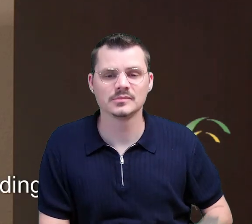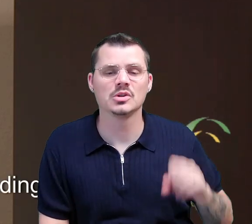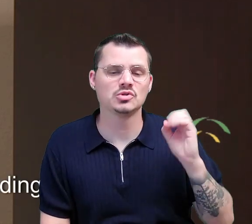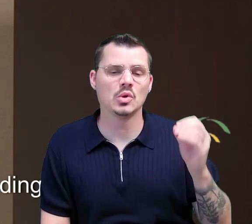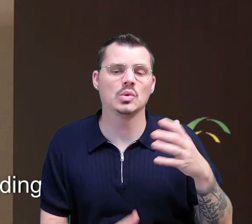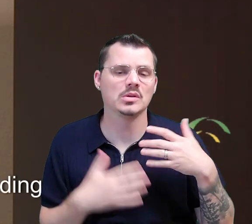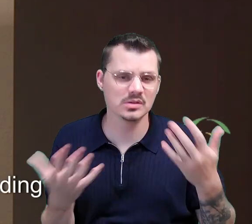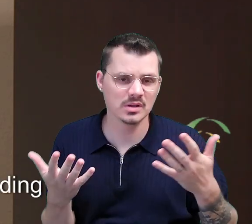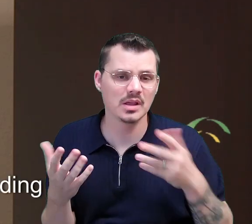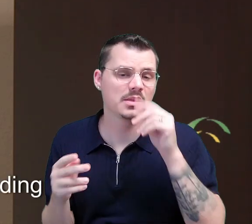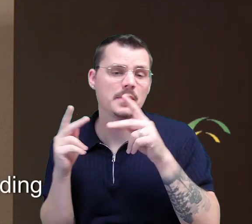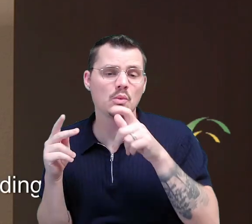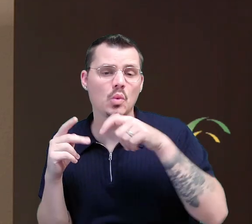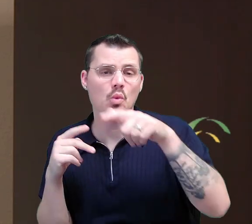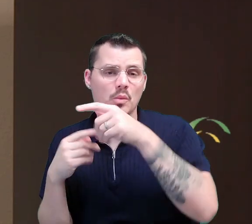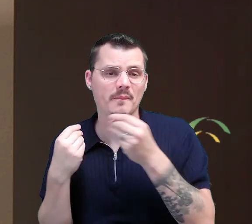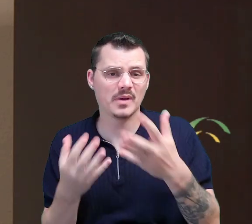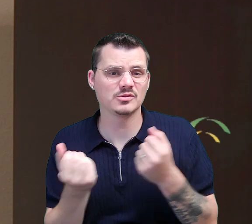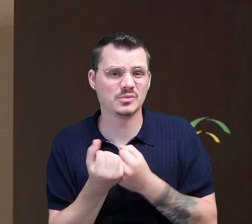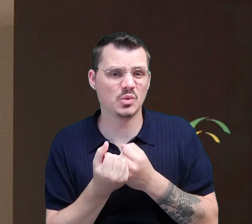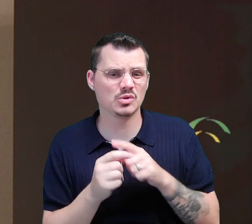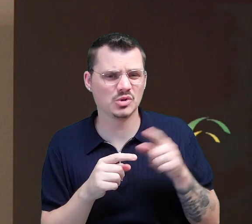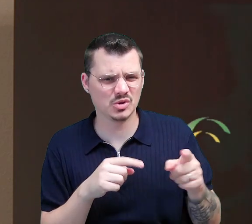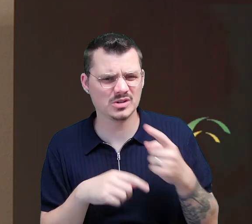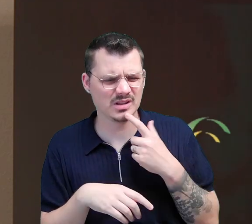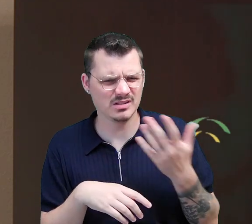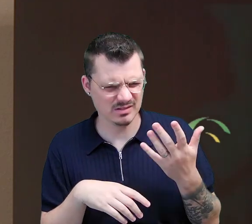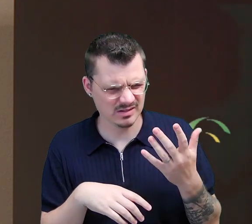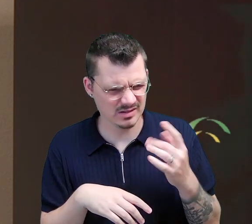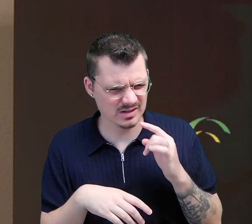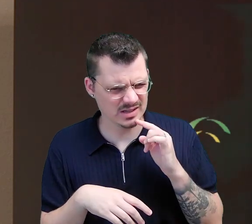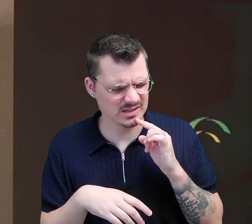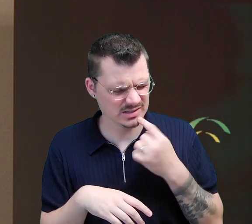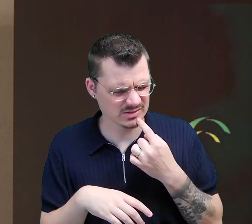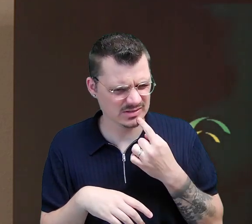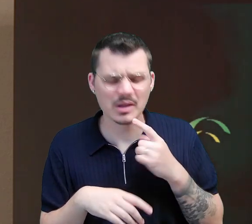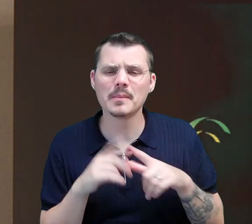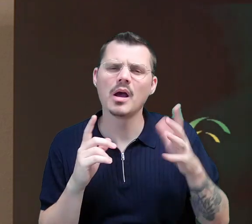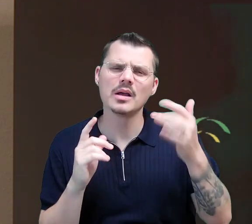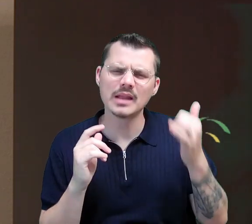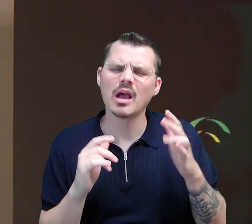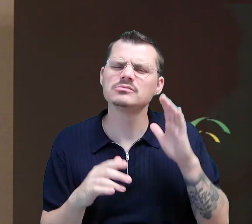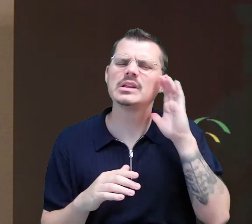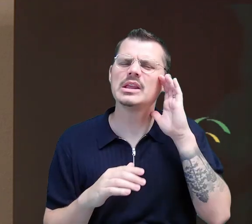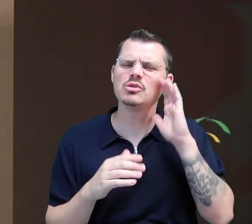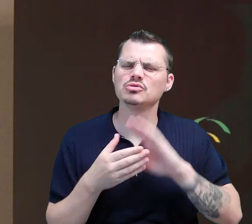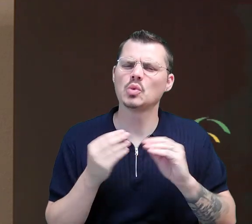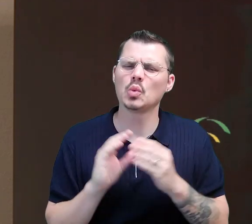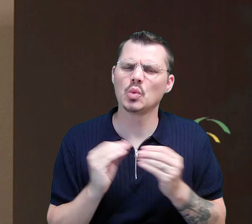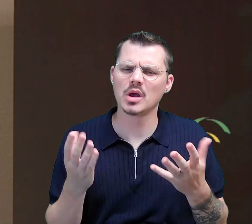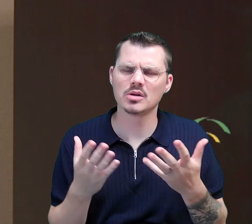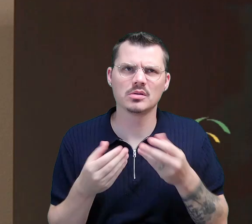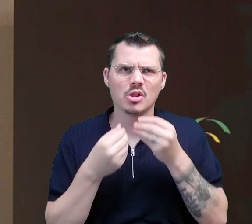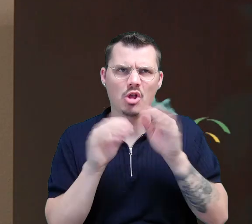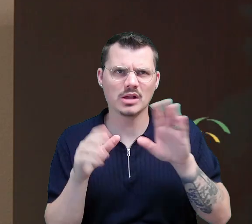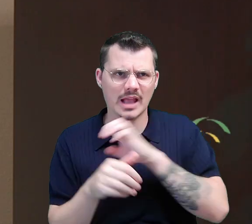So on the one hand, the people providing support to her are like, seriously? But then let's hear the story. Loss